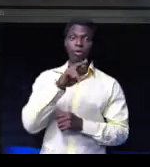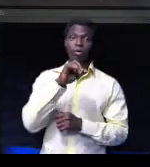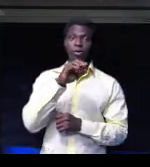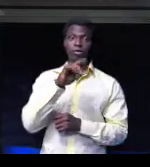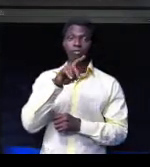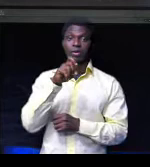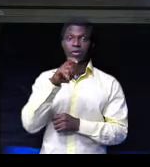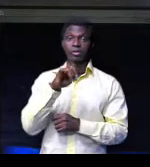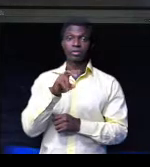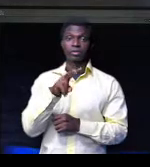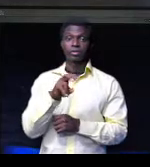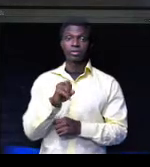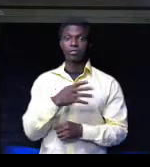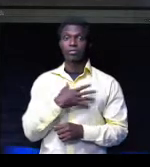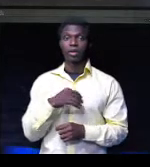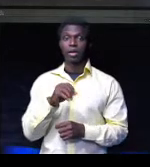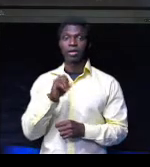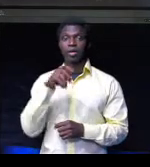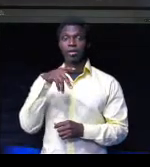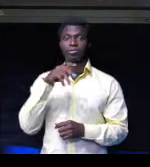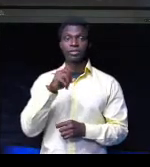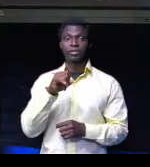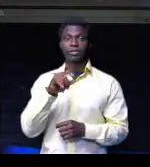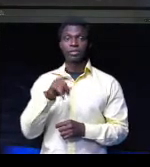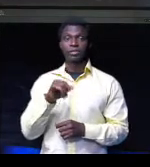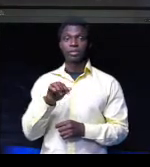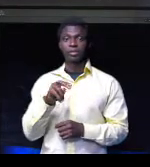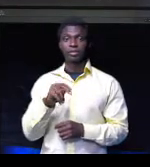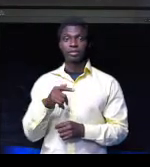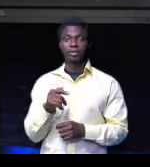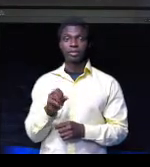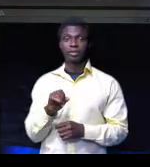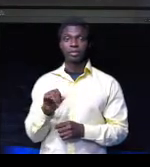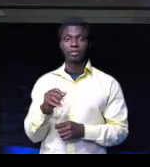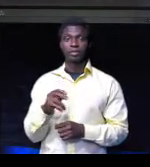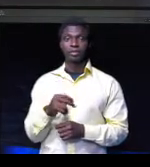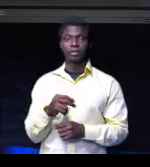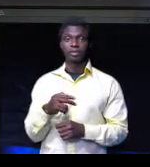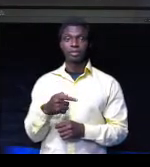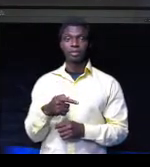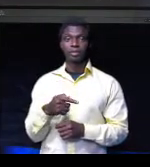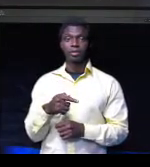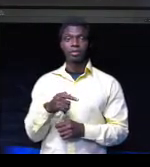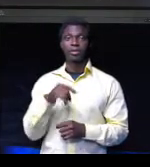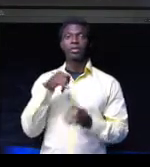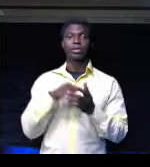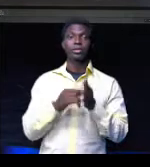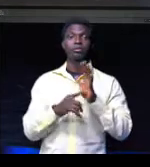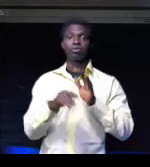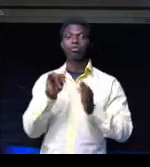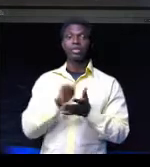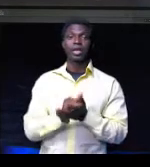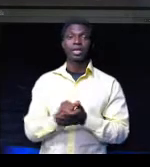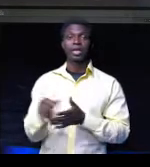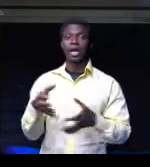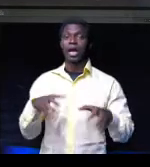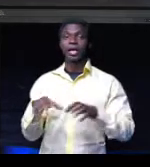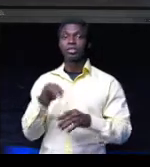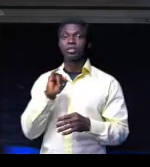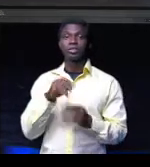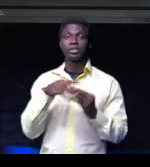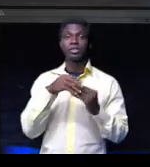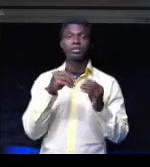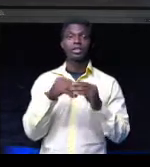reflexive pronoun, reflexive pronouns show that the action in the sentence has its